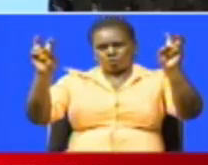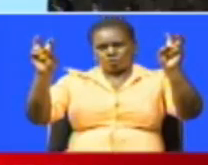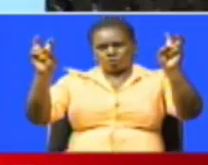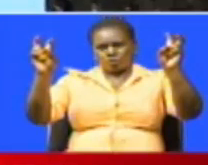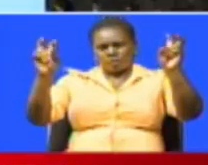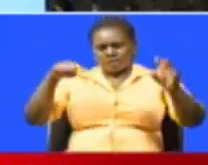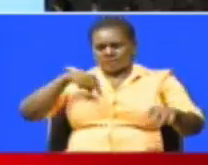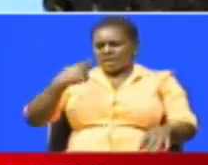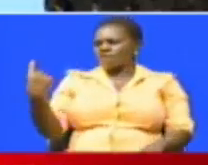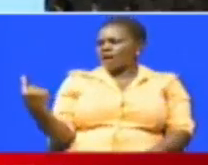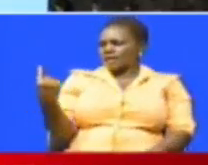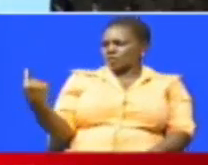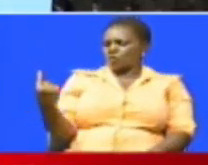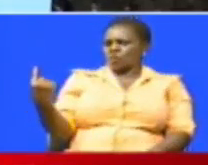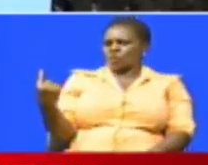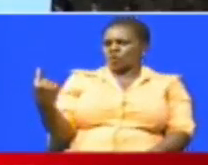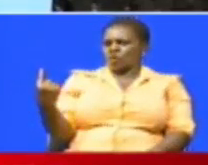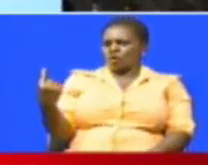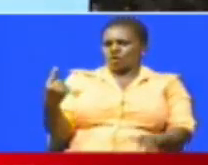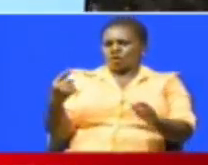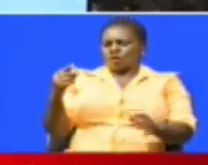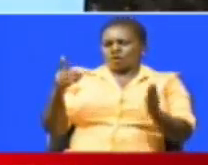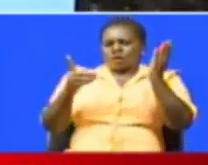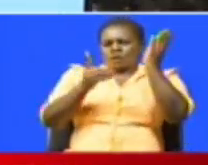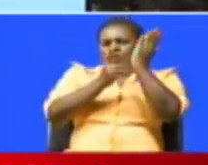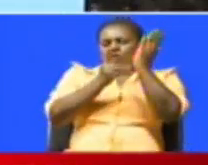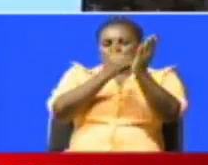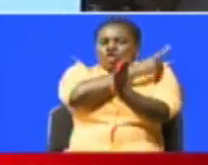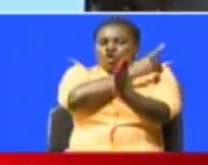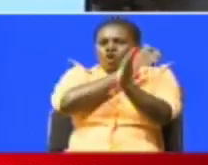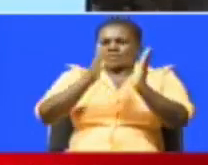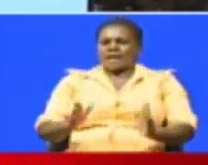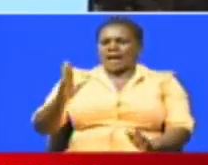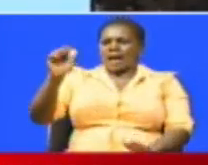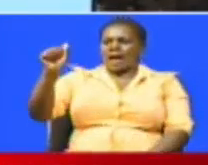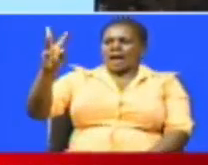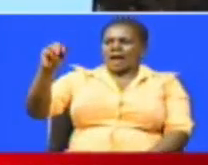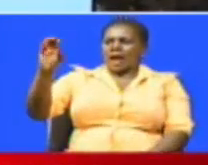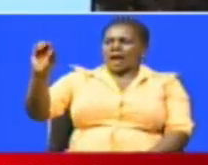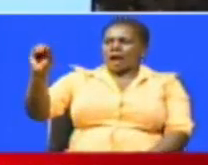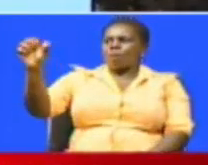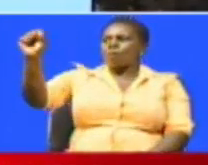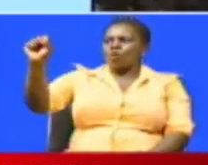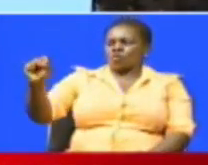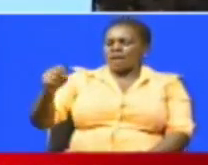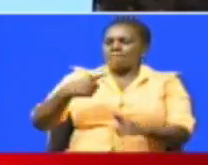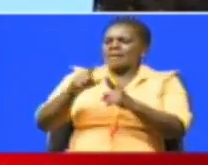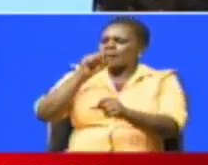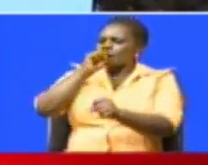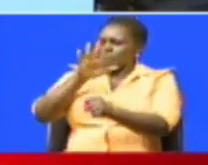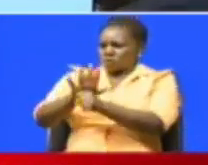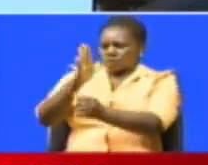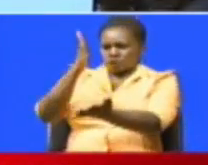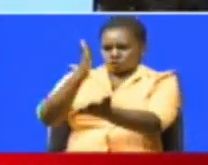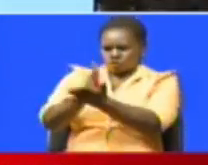the self-isolation, I'll let Dr. Amos explain that again, as he had explained earlier. But I would like to assure you